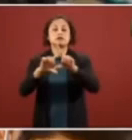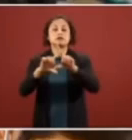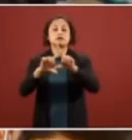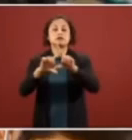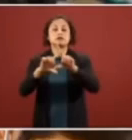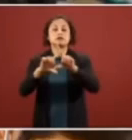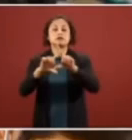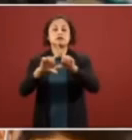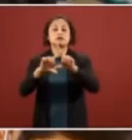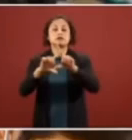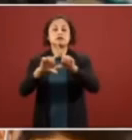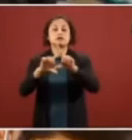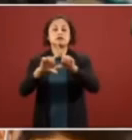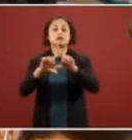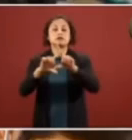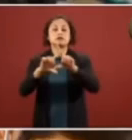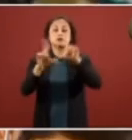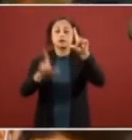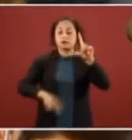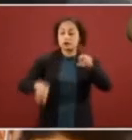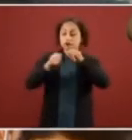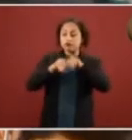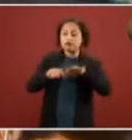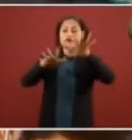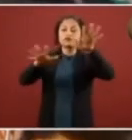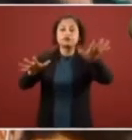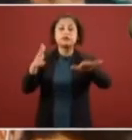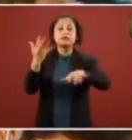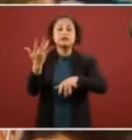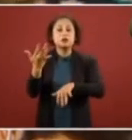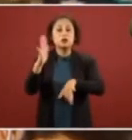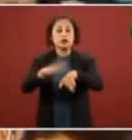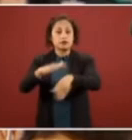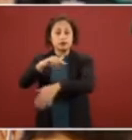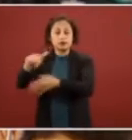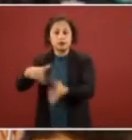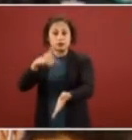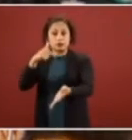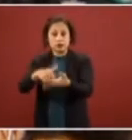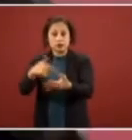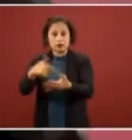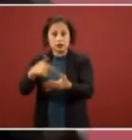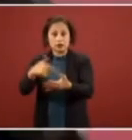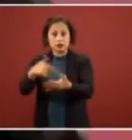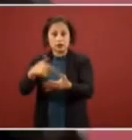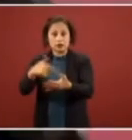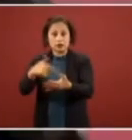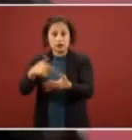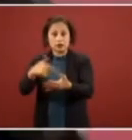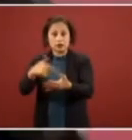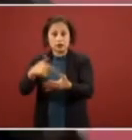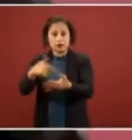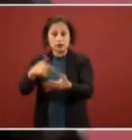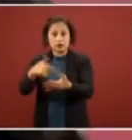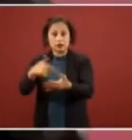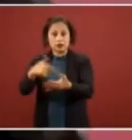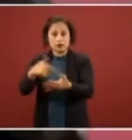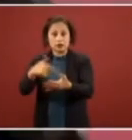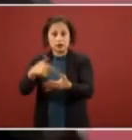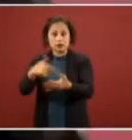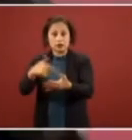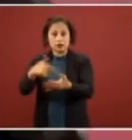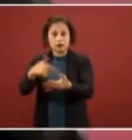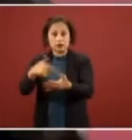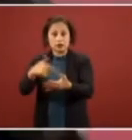of the National Guard in 50 regions. ¿Puede hablar un poco sobre este tema? Muchas gracias. Can you talk a little bit regarding this